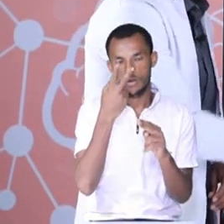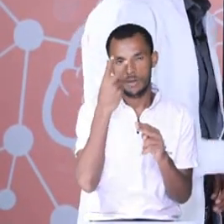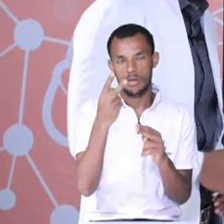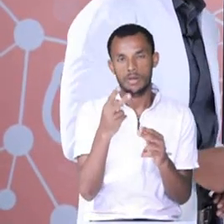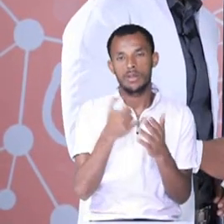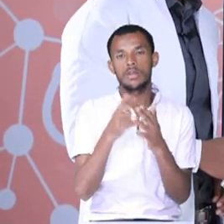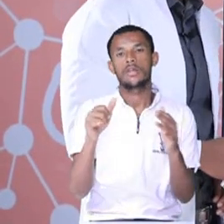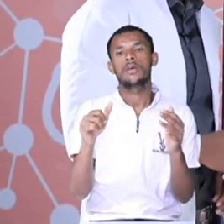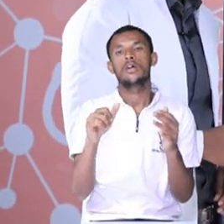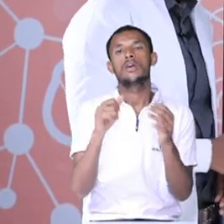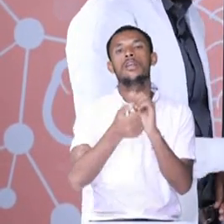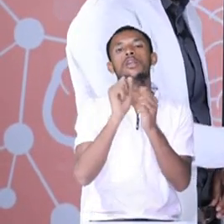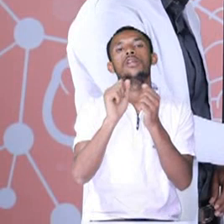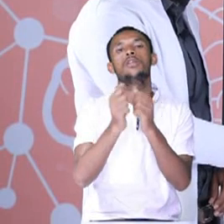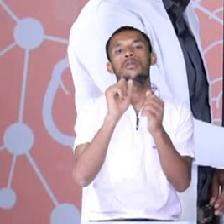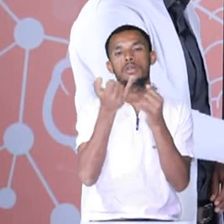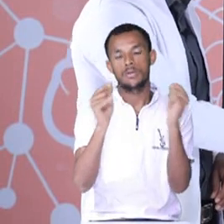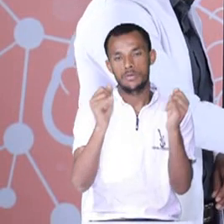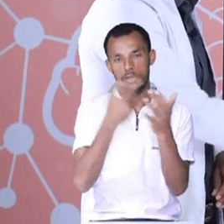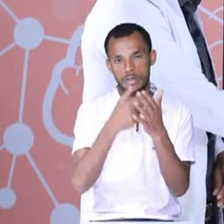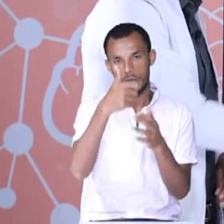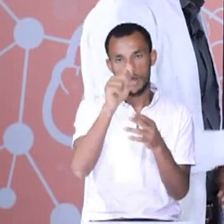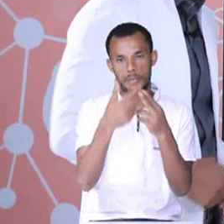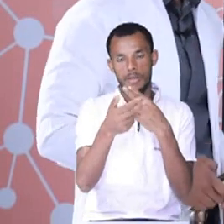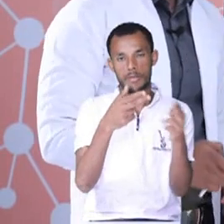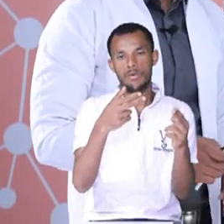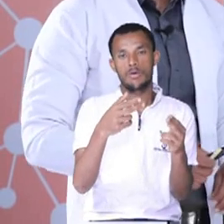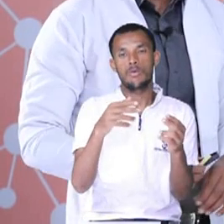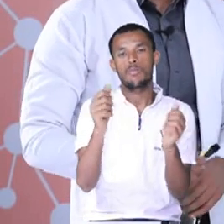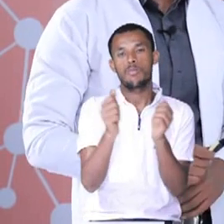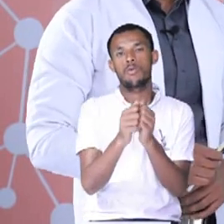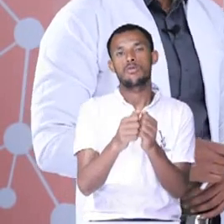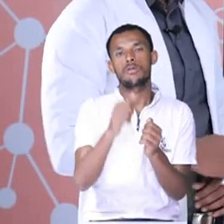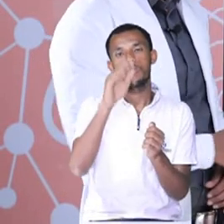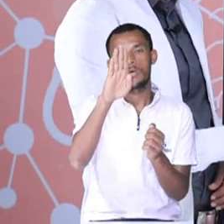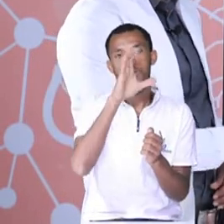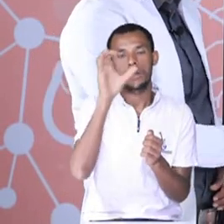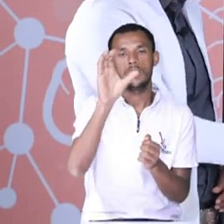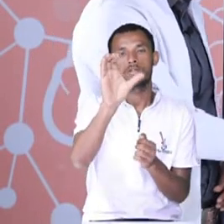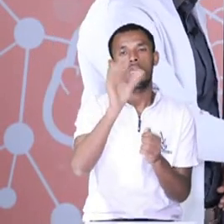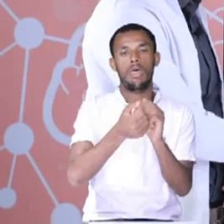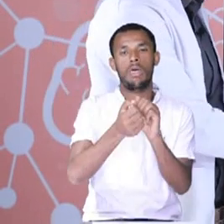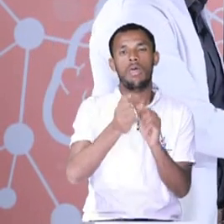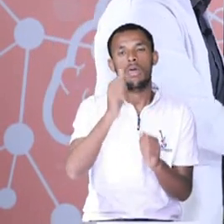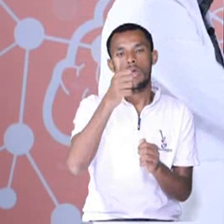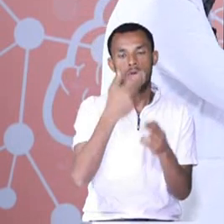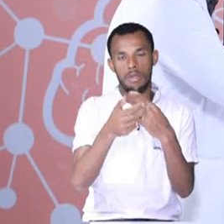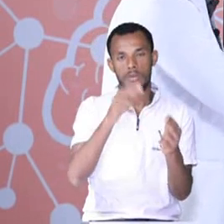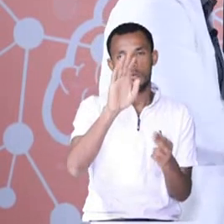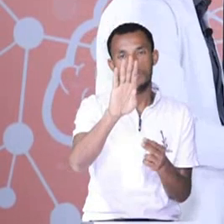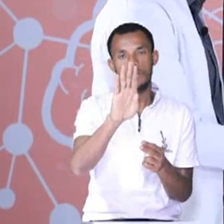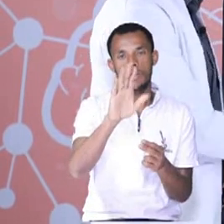is a distributive property. That means this a multiply both b and c. That means a times